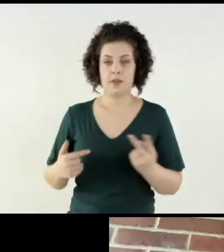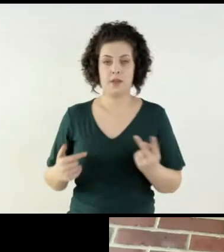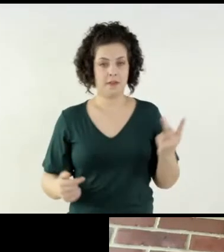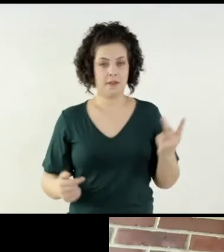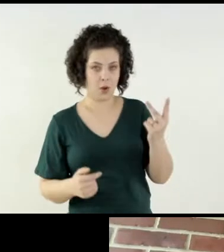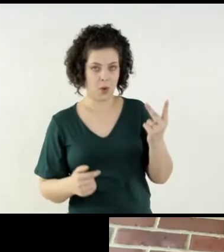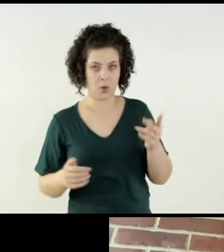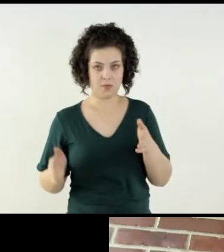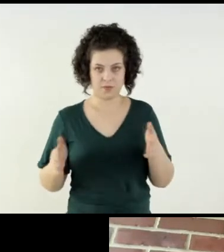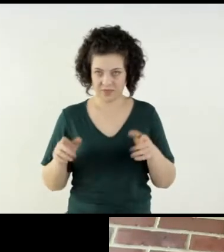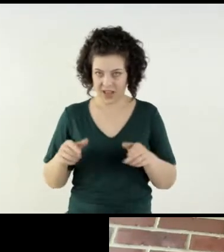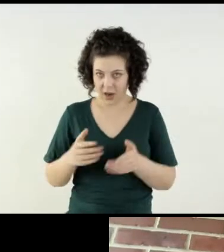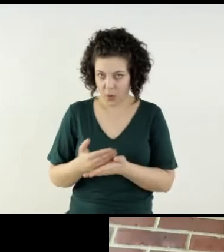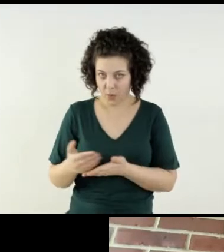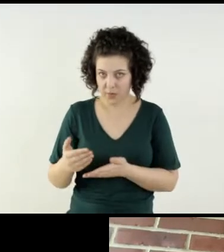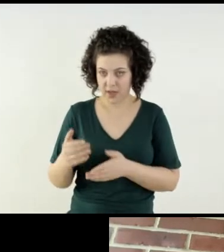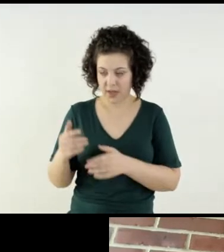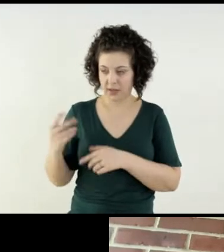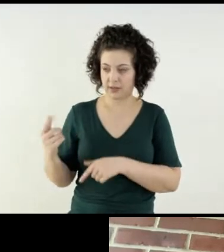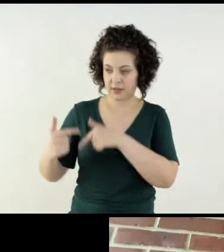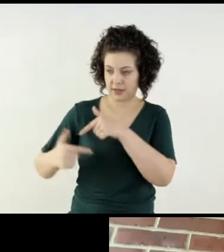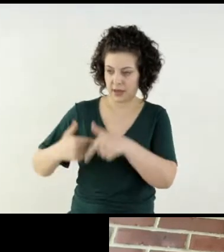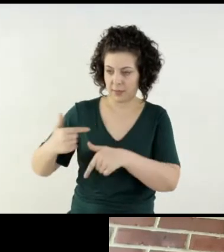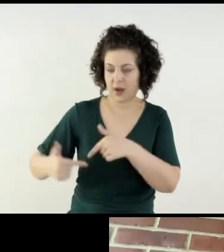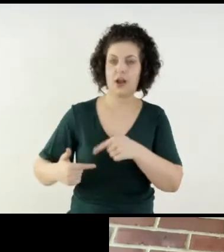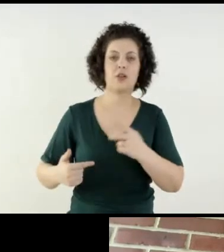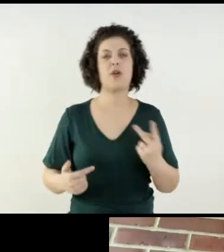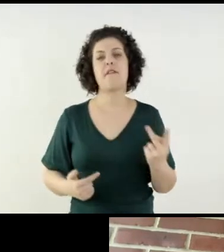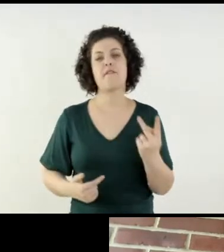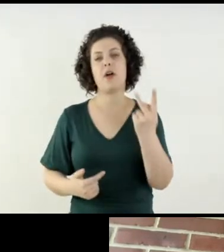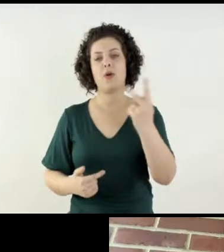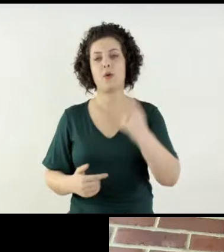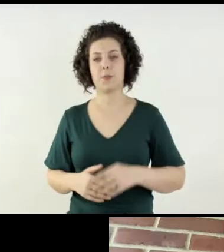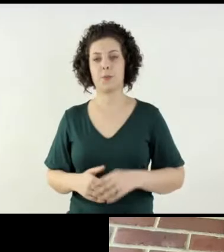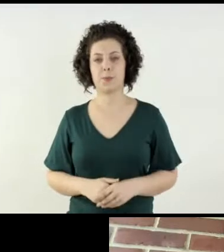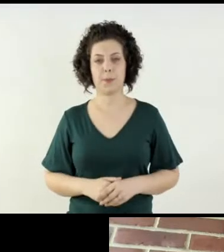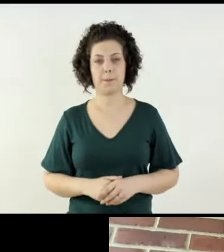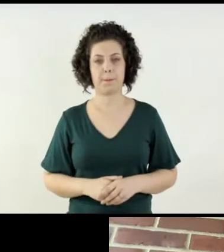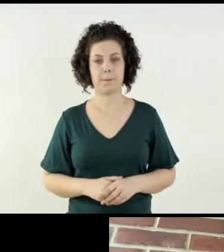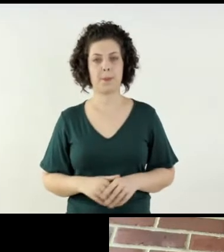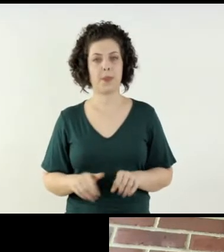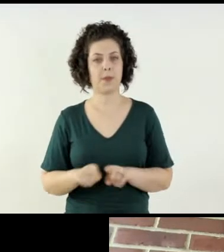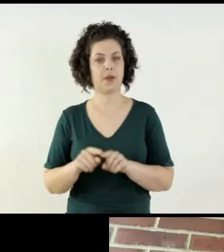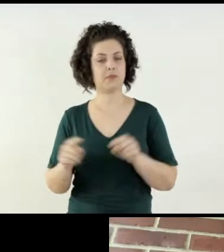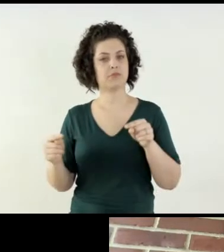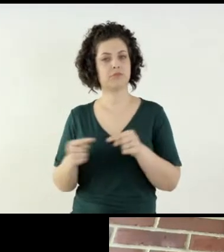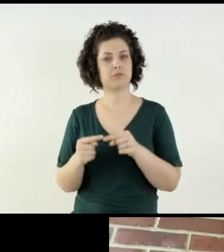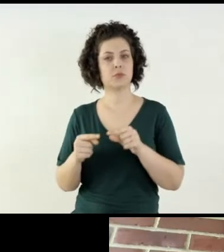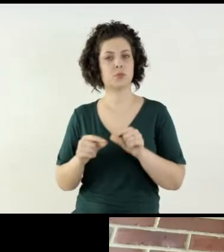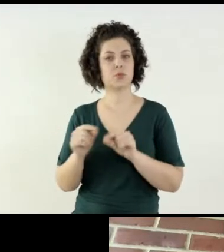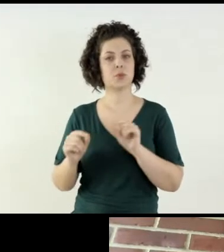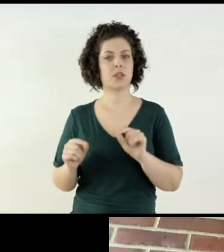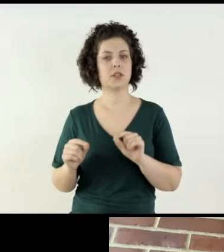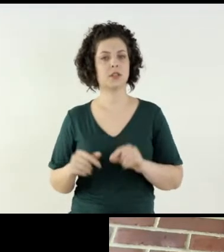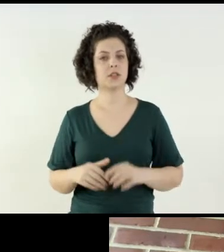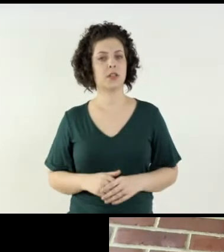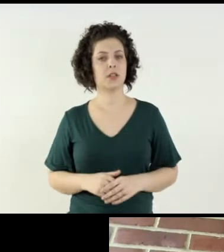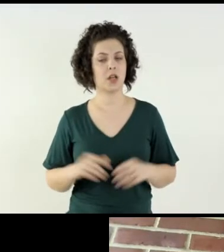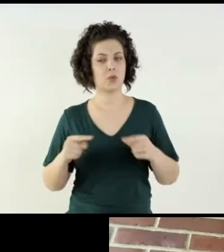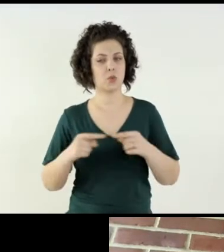one question that very much relates to what I am also going to ask you. And that is the question,